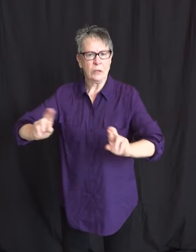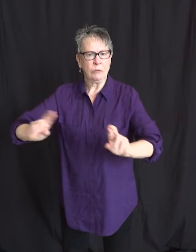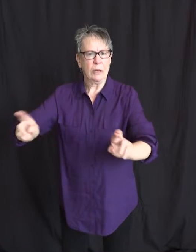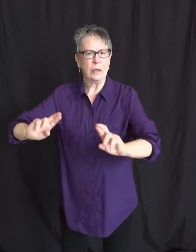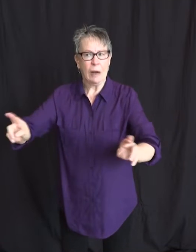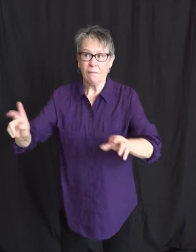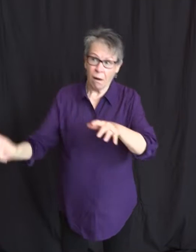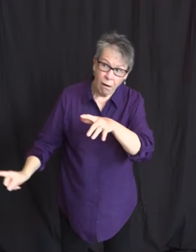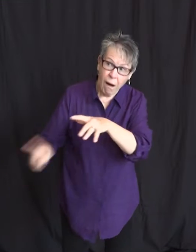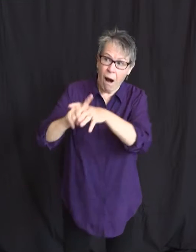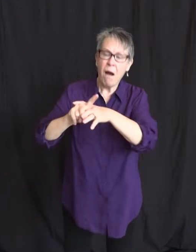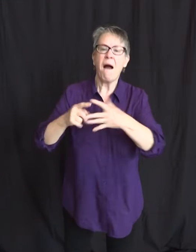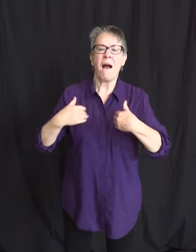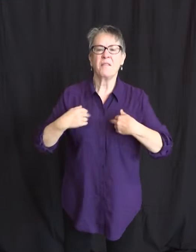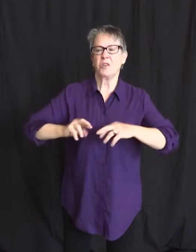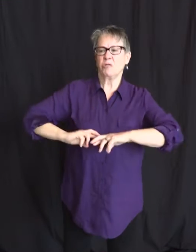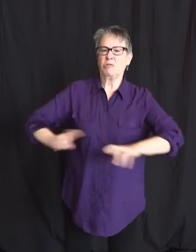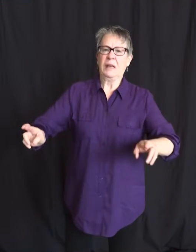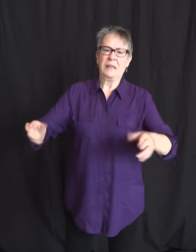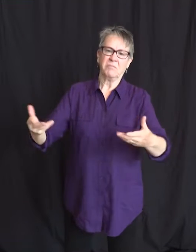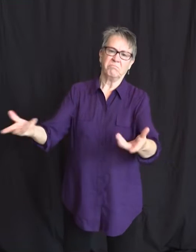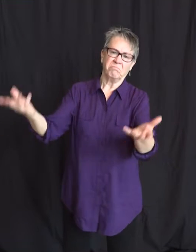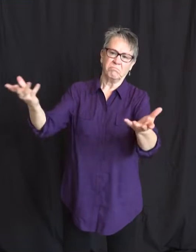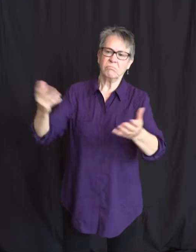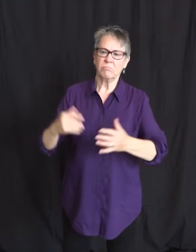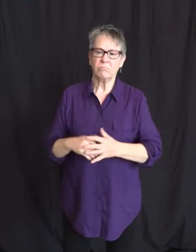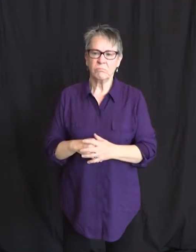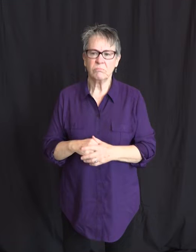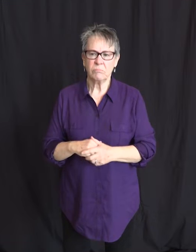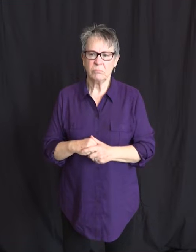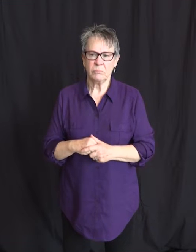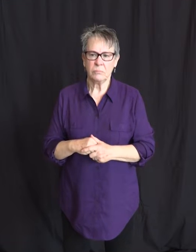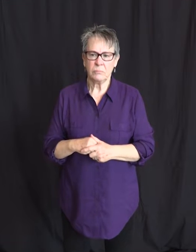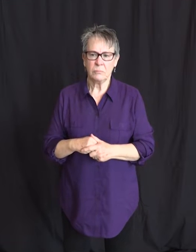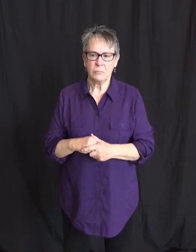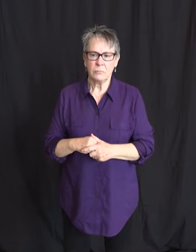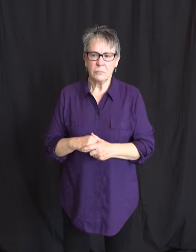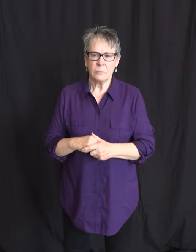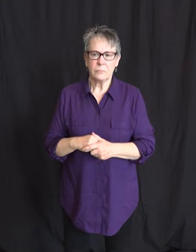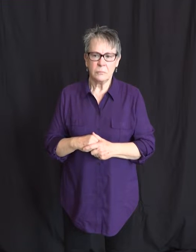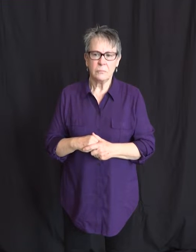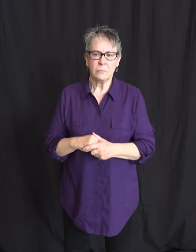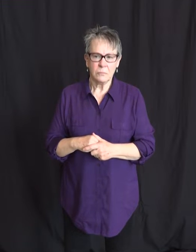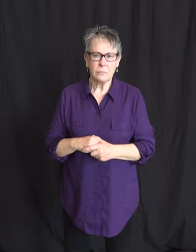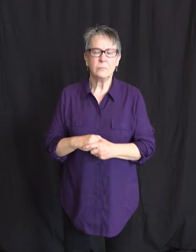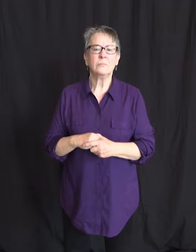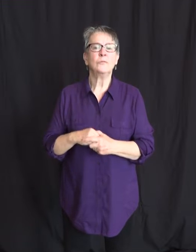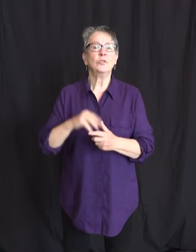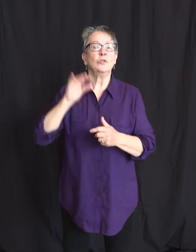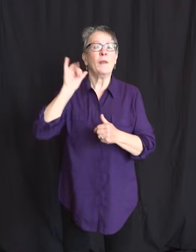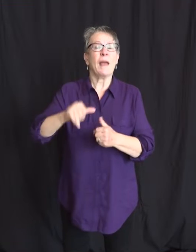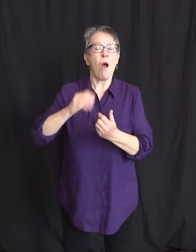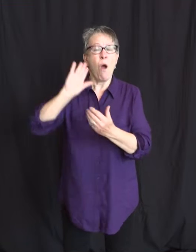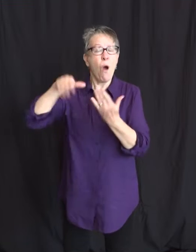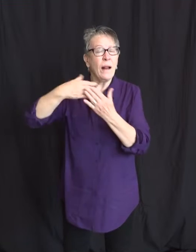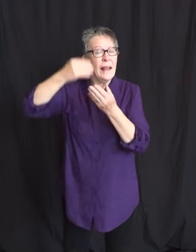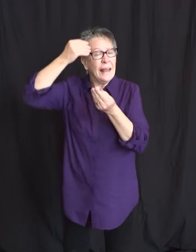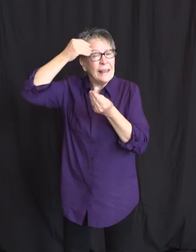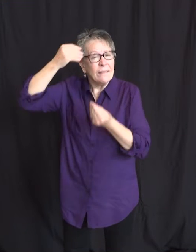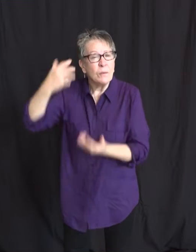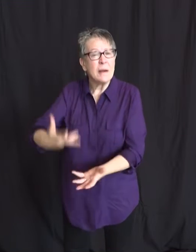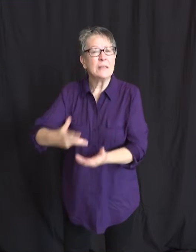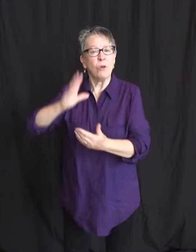necessary for facing a global pandemic head-on and emerging stronger from it. In the course of 2